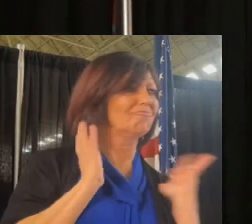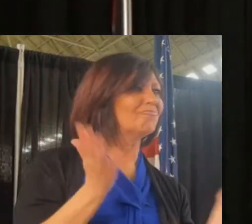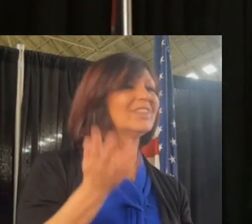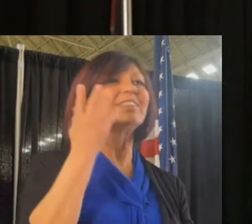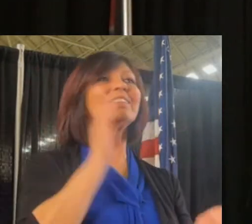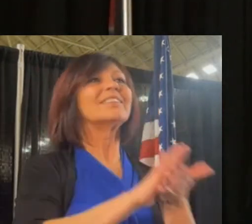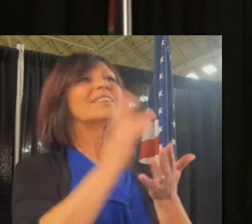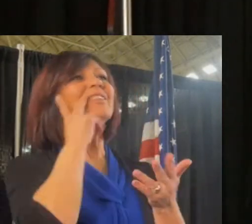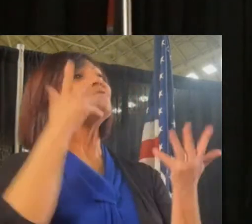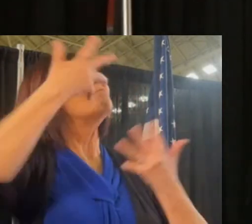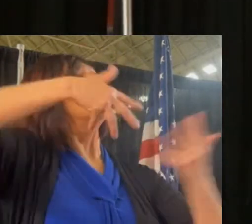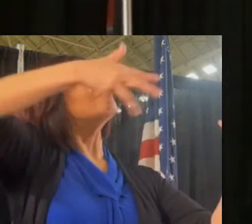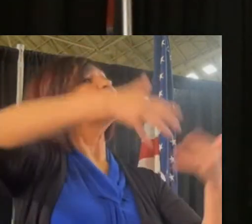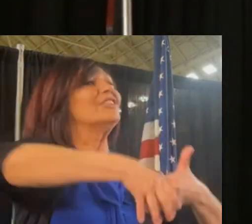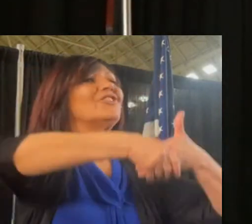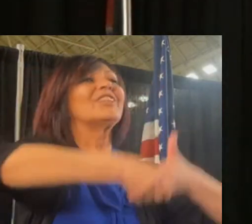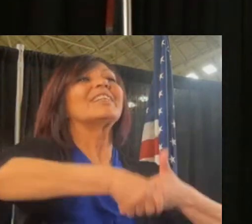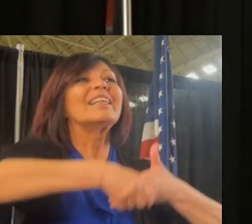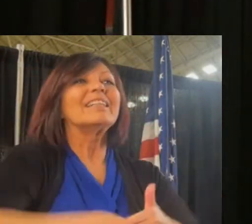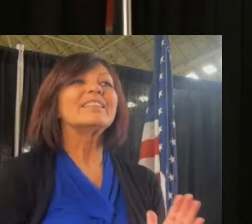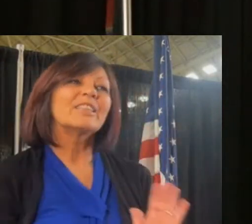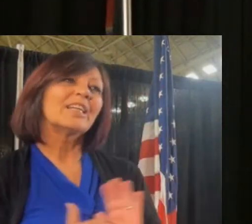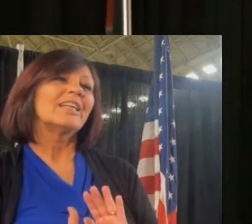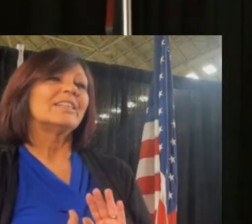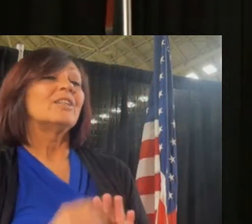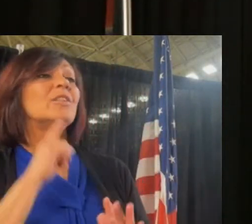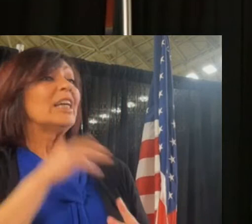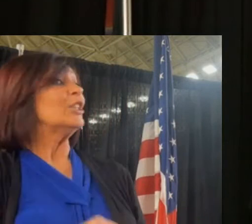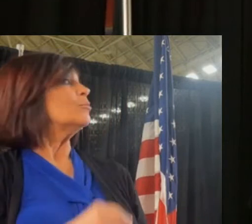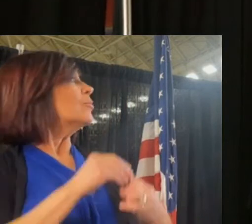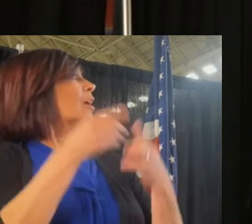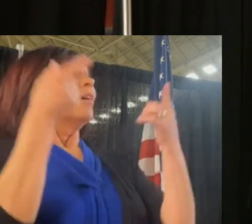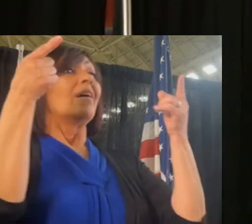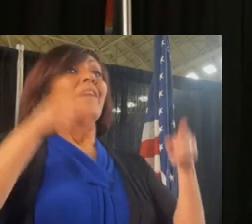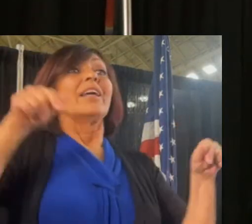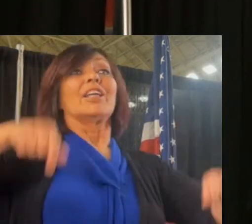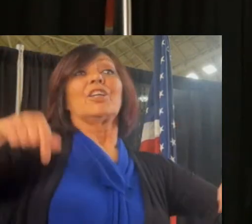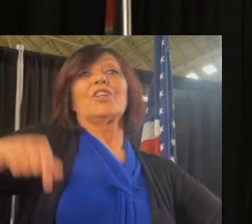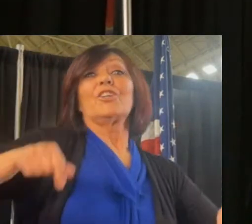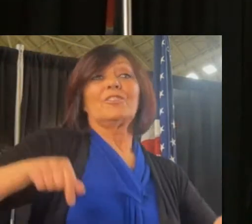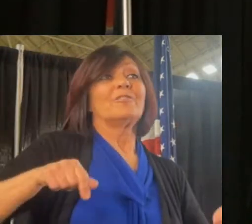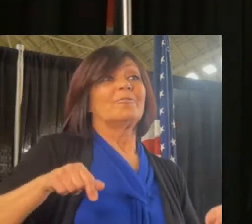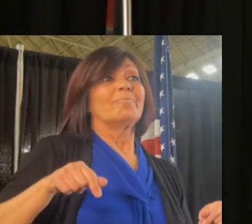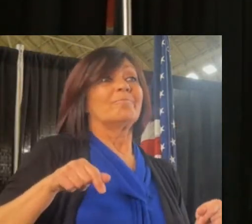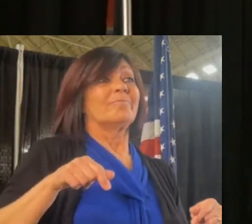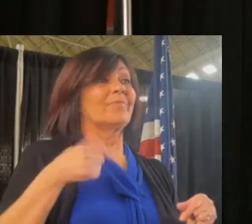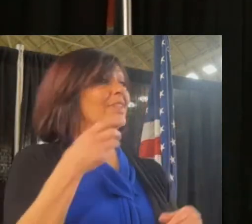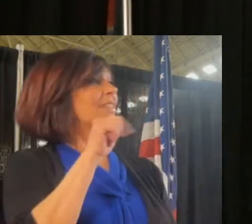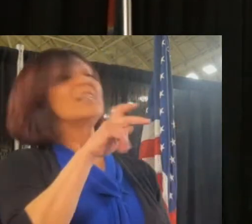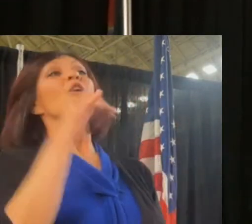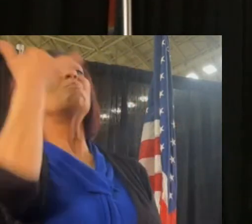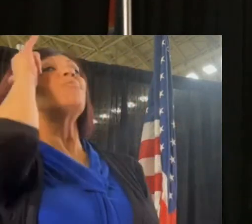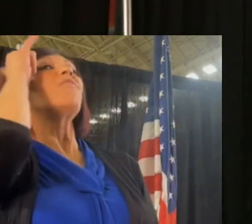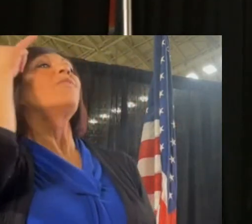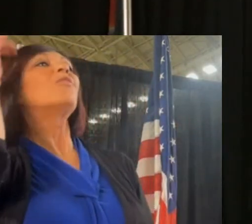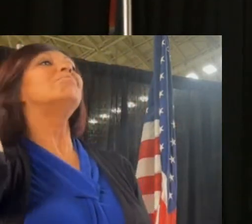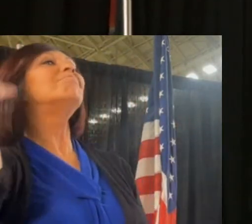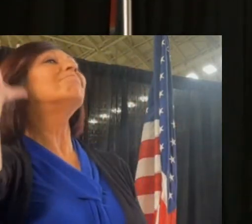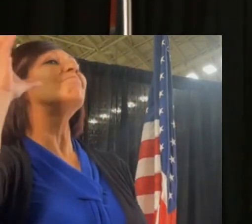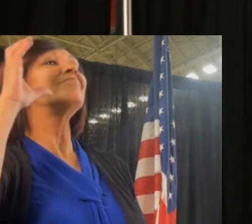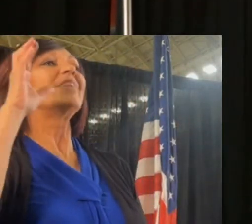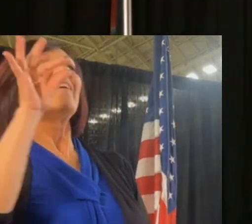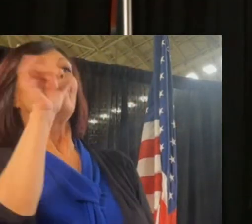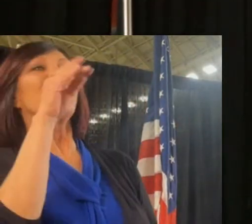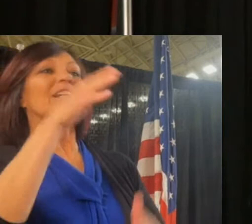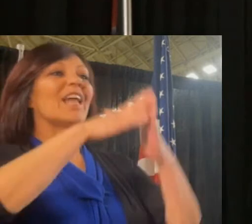about and shaking hands. It is, of course, a special location for the State of the County Address, the Buffalo Bills Fieldhouse, the AdPro